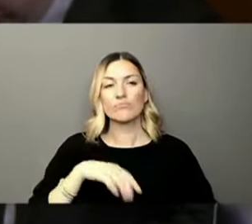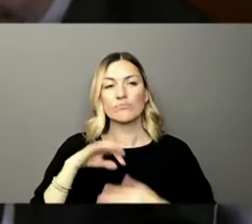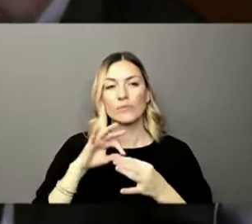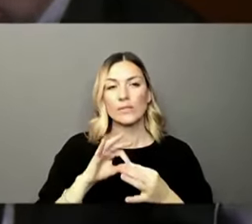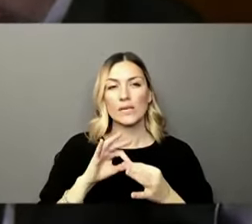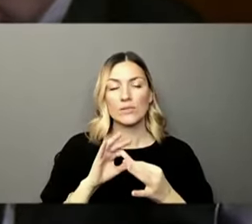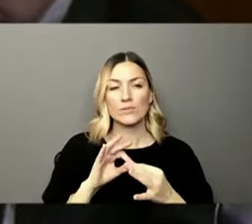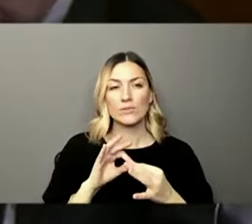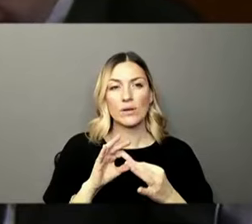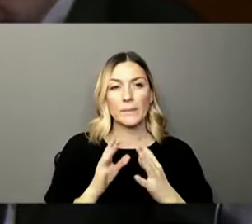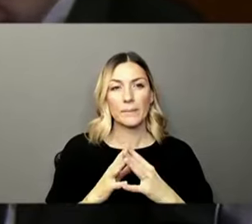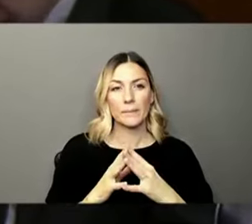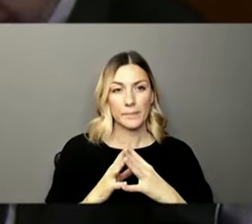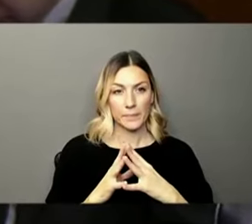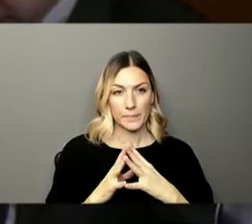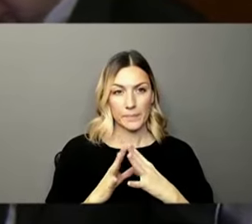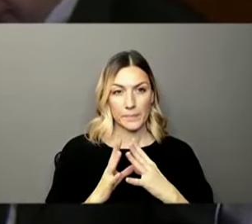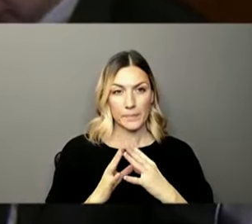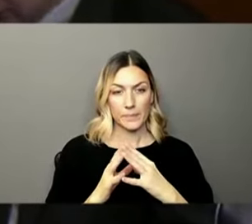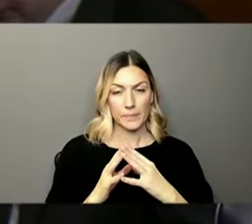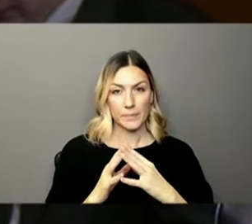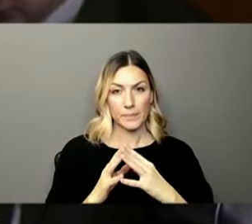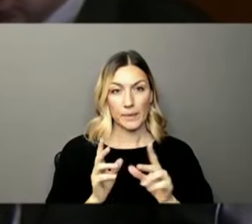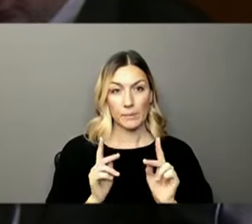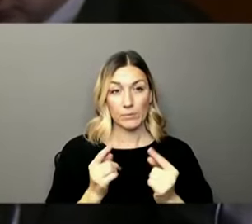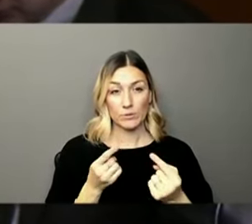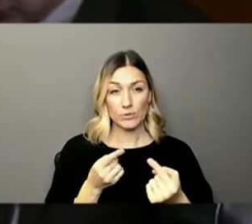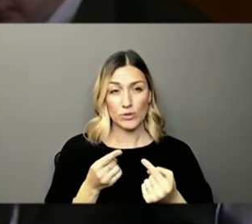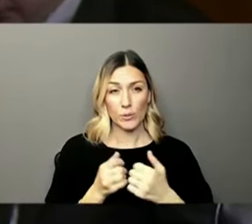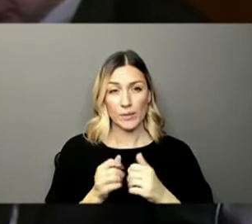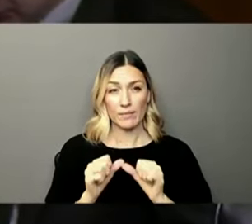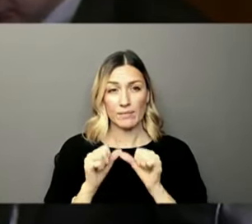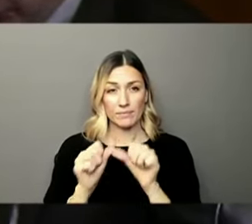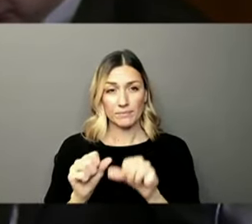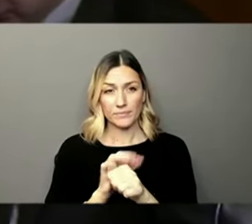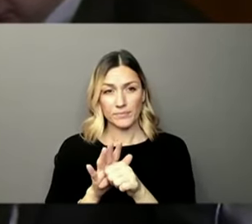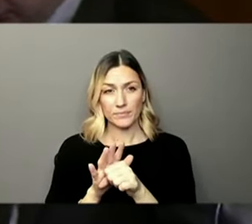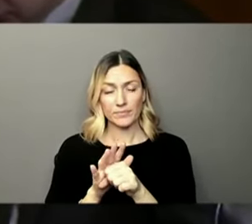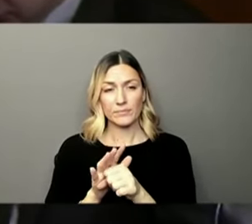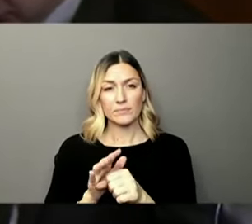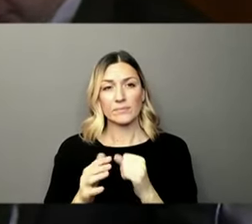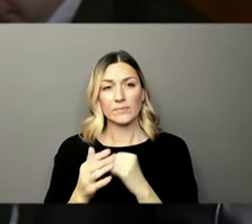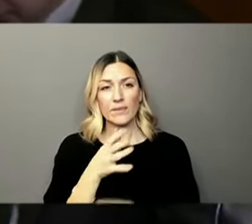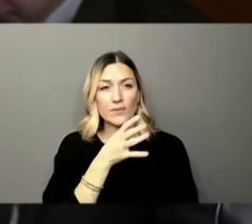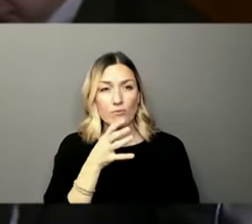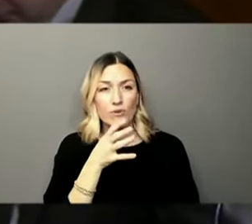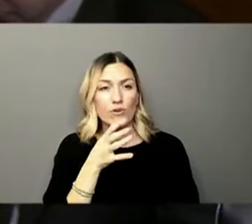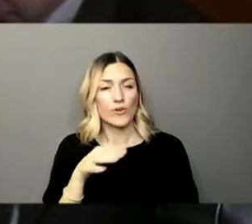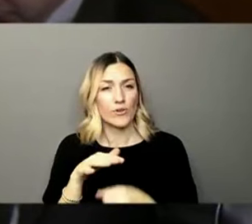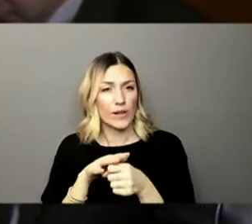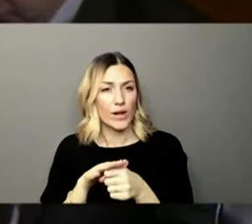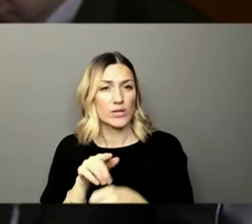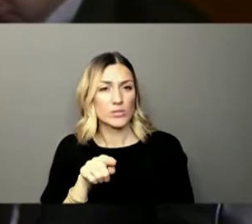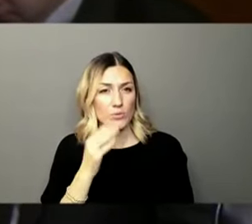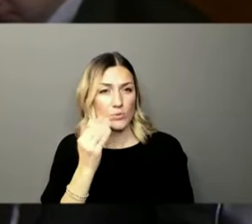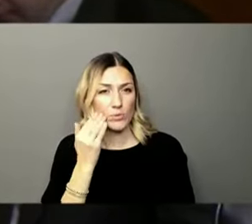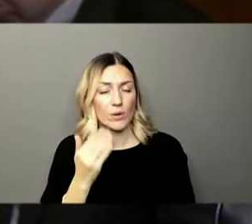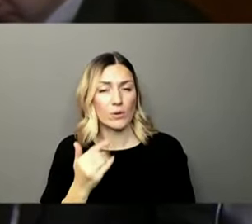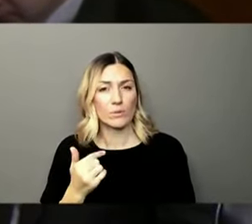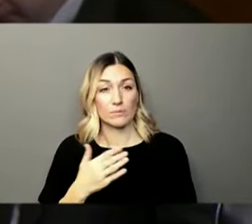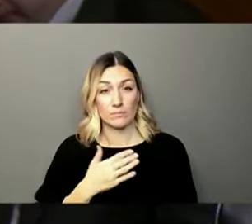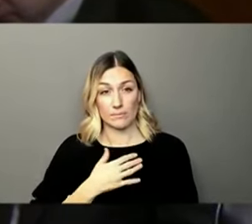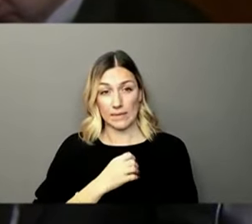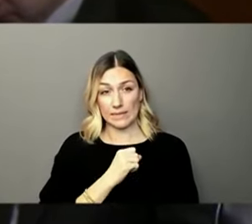to those who are struggling with long COVID in rural areas. As you know, my state